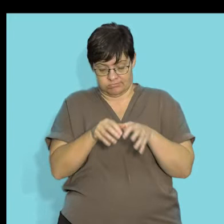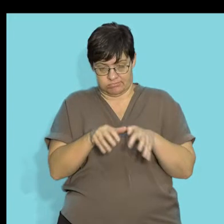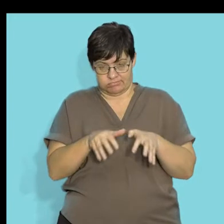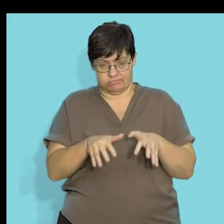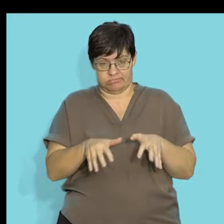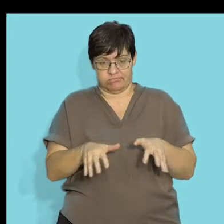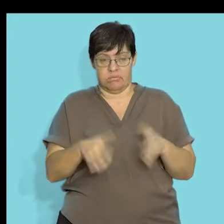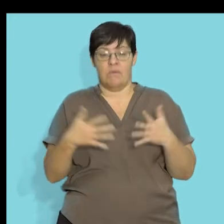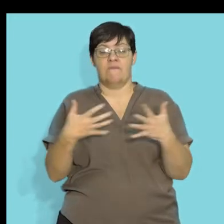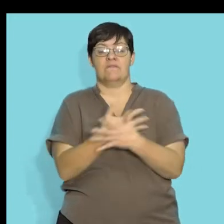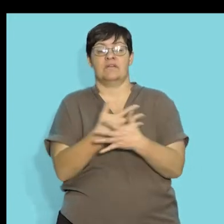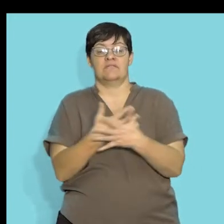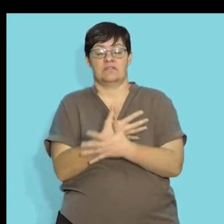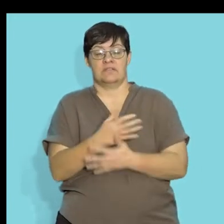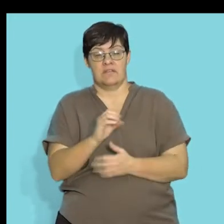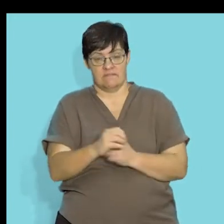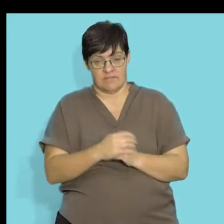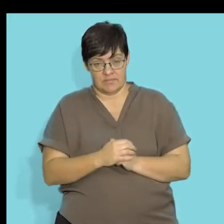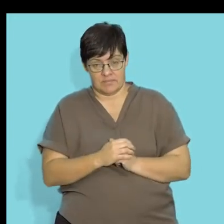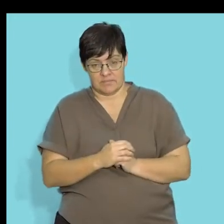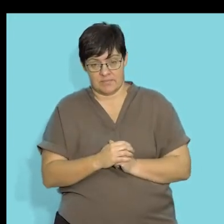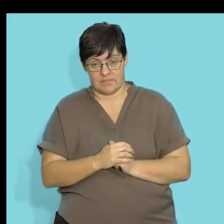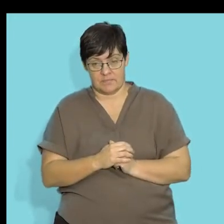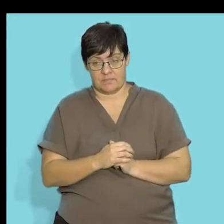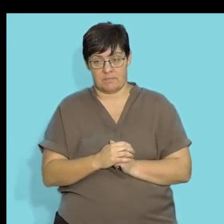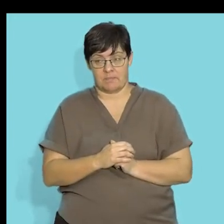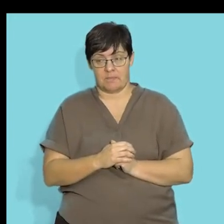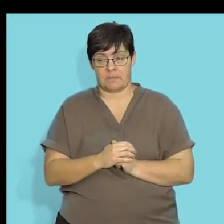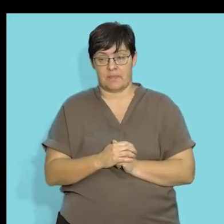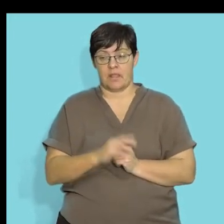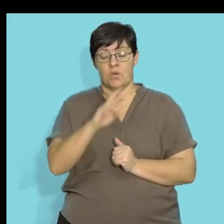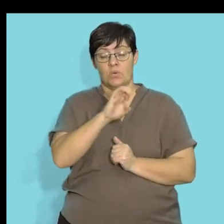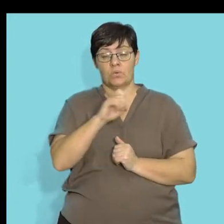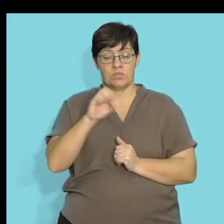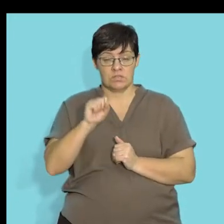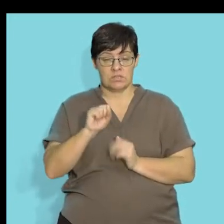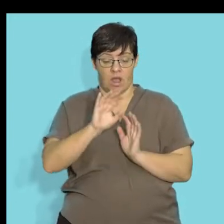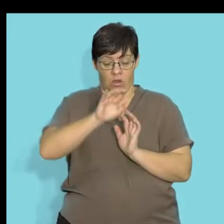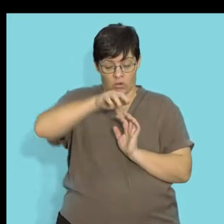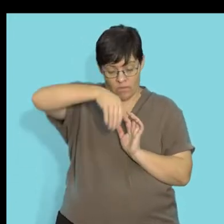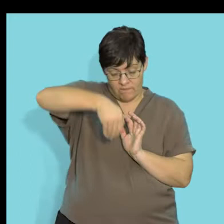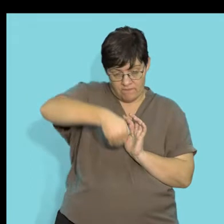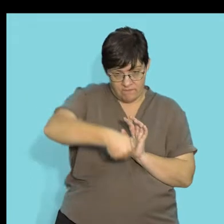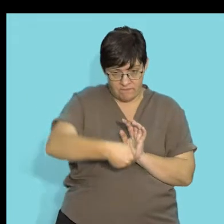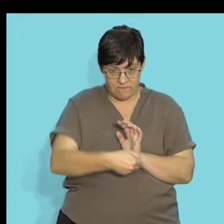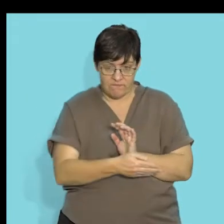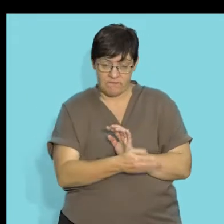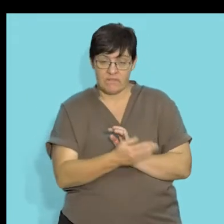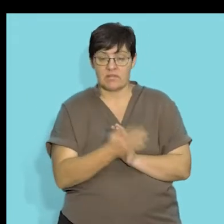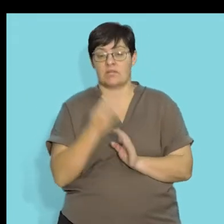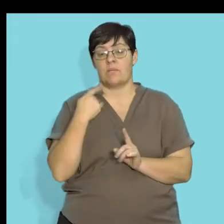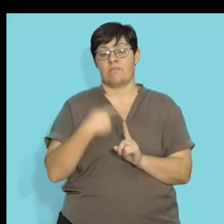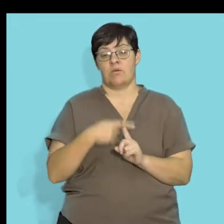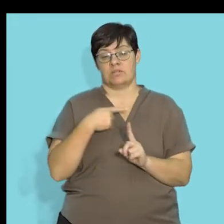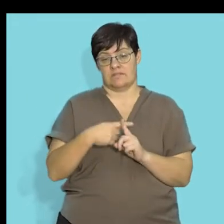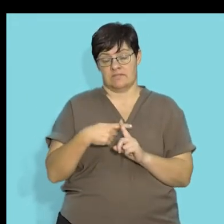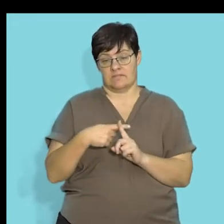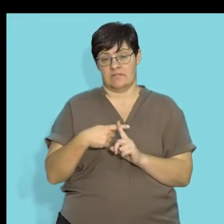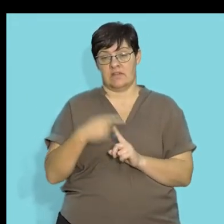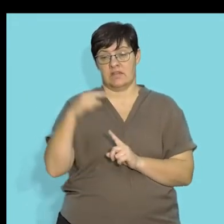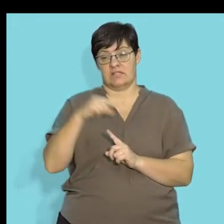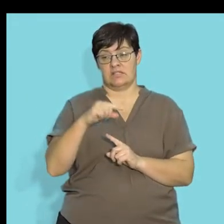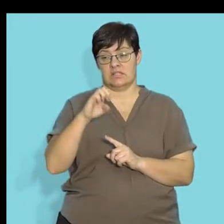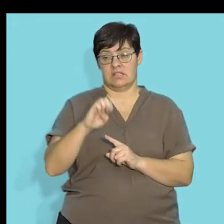that growth occurs faster in the vertical direction. The roots also curve downwards, so they are